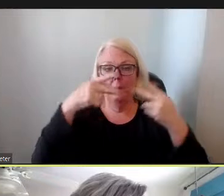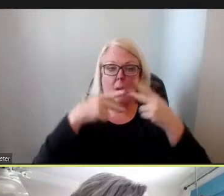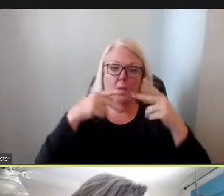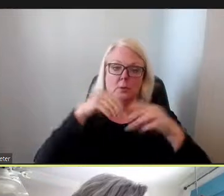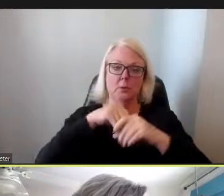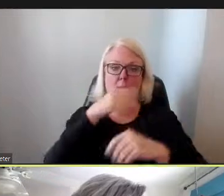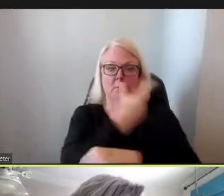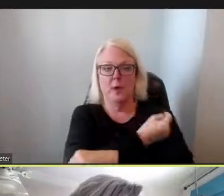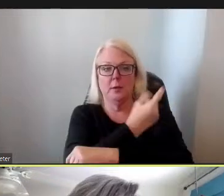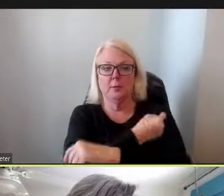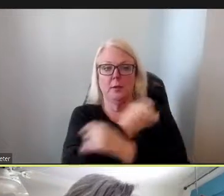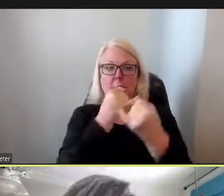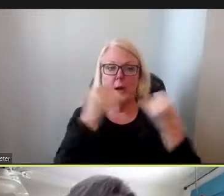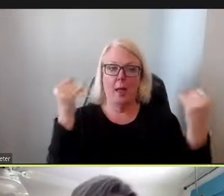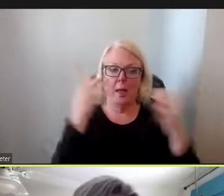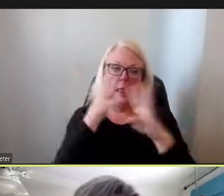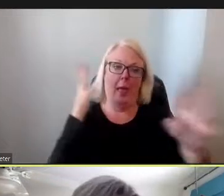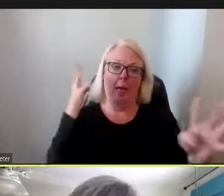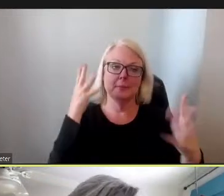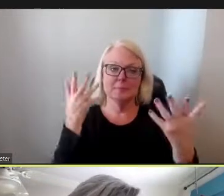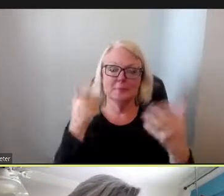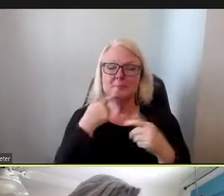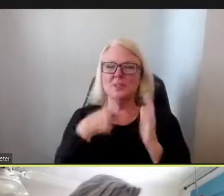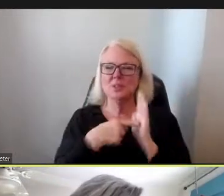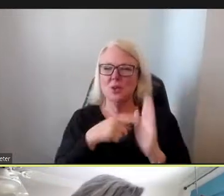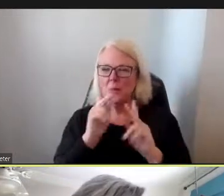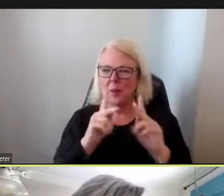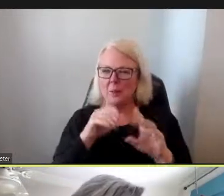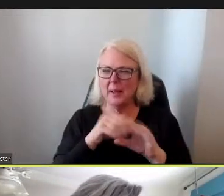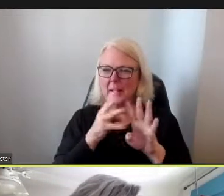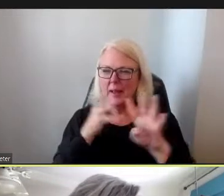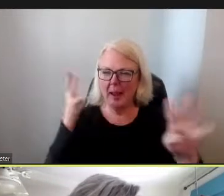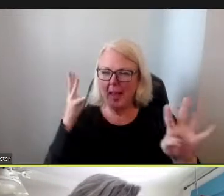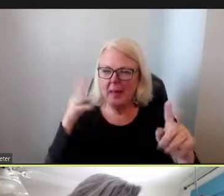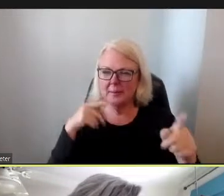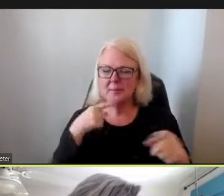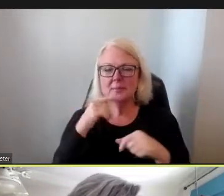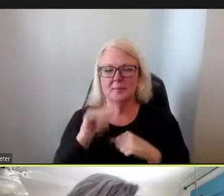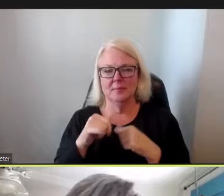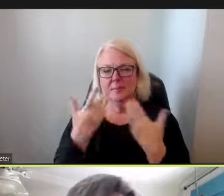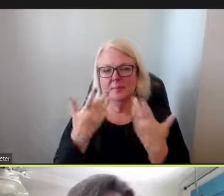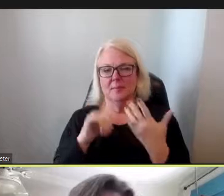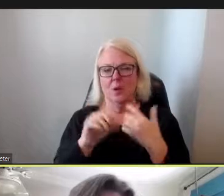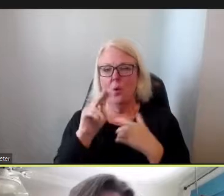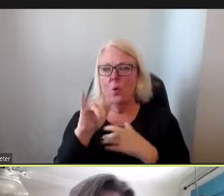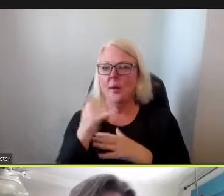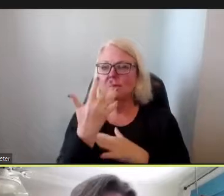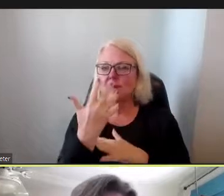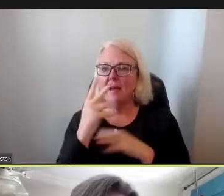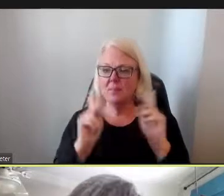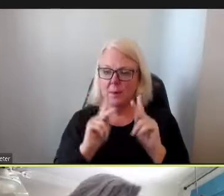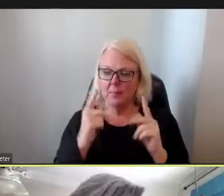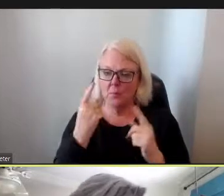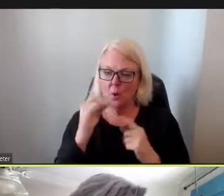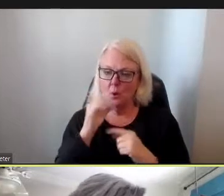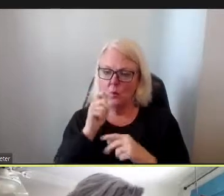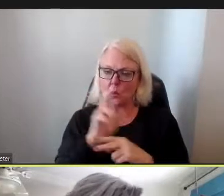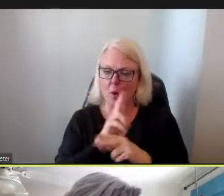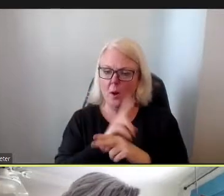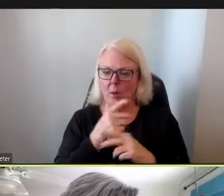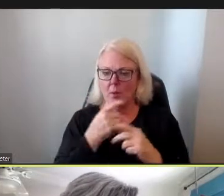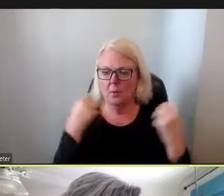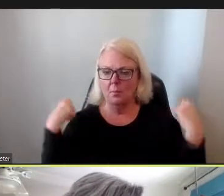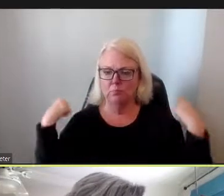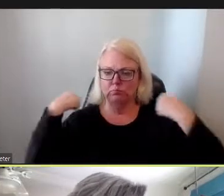Vaccine Line." And it also showed a graphic of people in line, although in that case, only five people, one of whom is wearing a large puffer